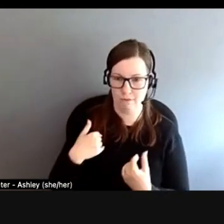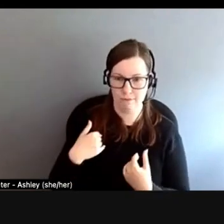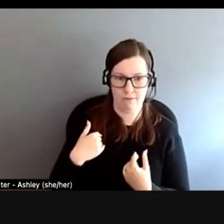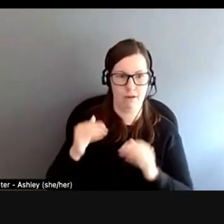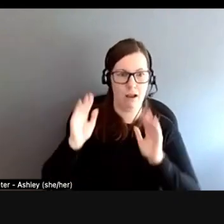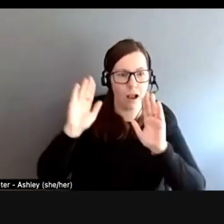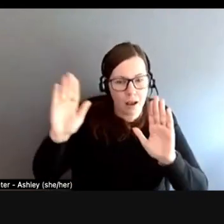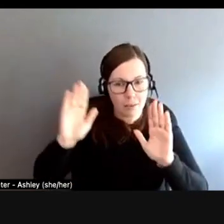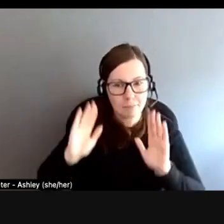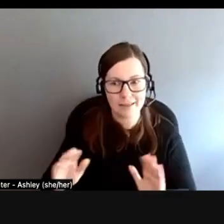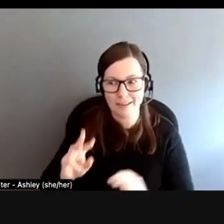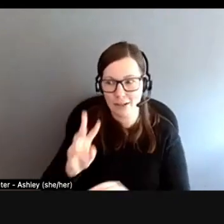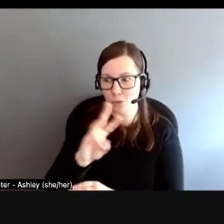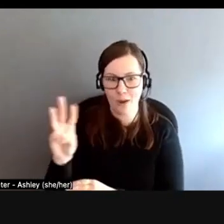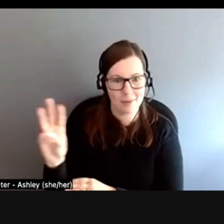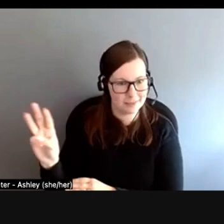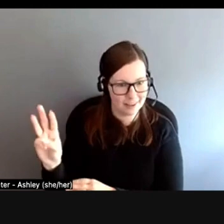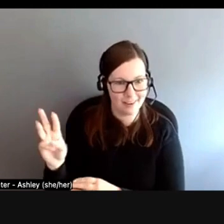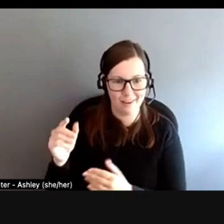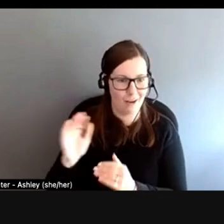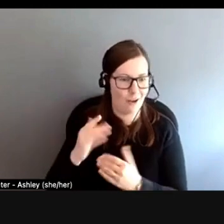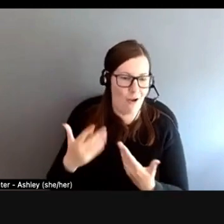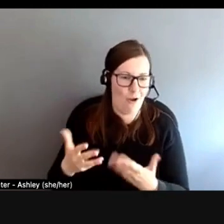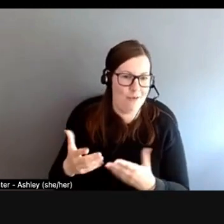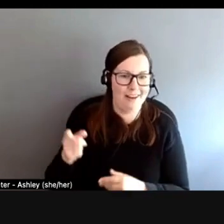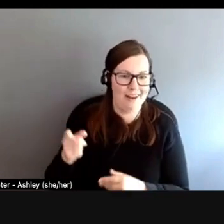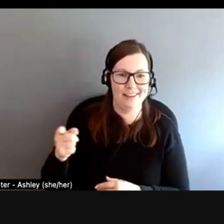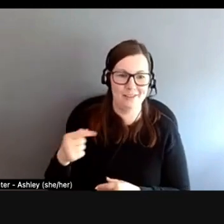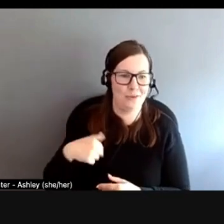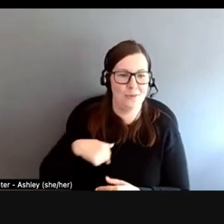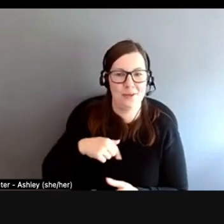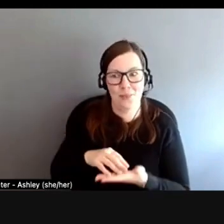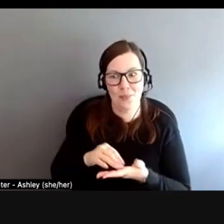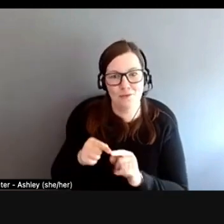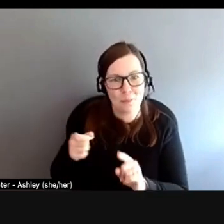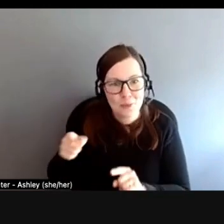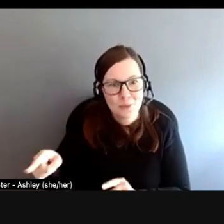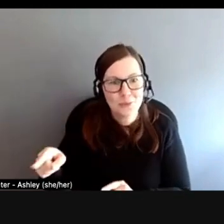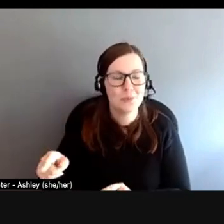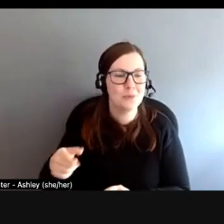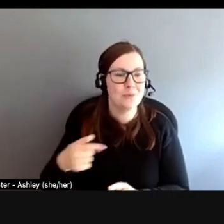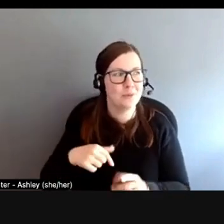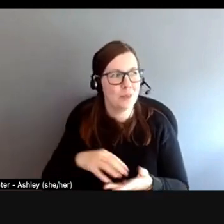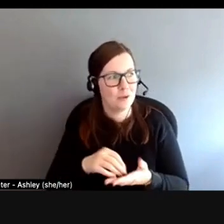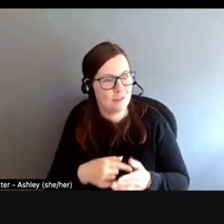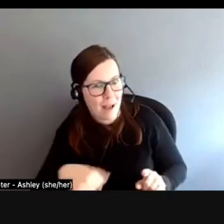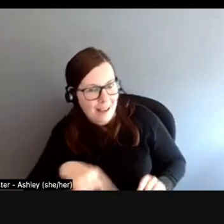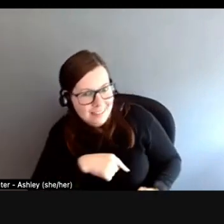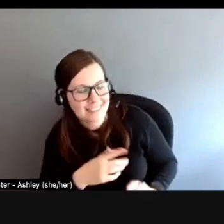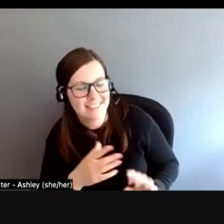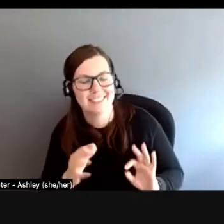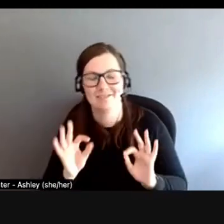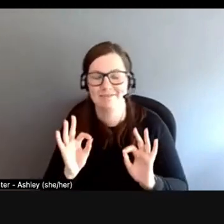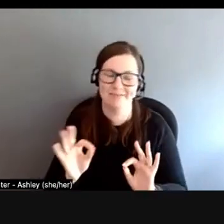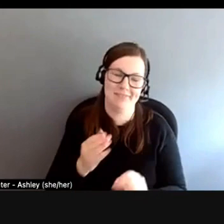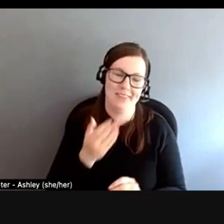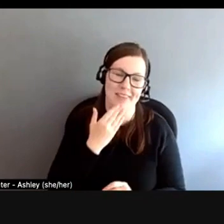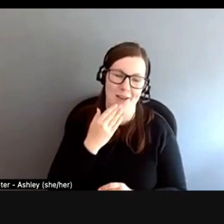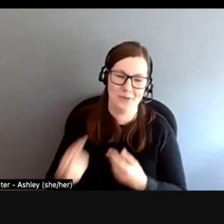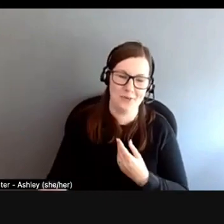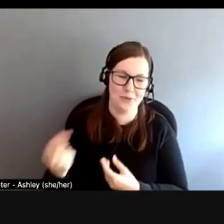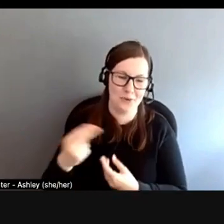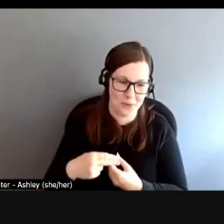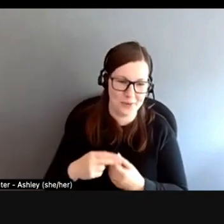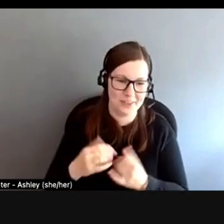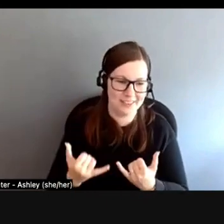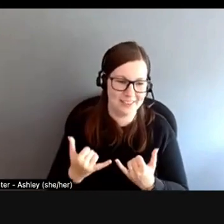from each other, and we really appreciate, how we can see how some of the tools are used in the practice. So thank you for joining today. And I really